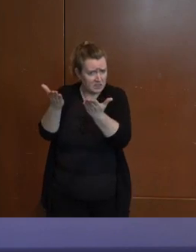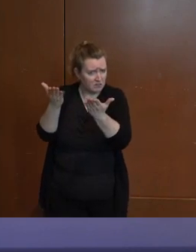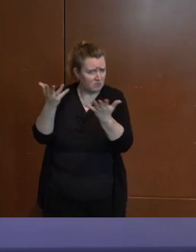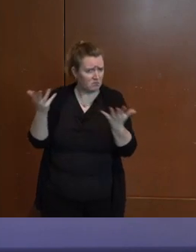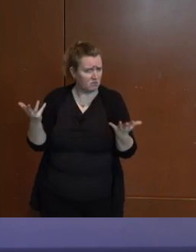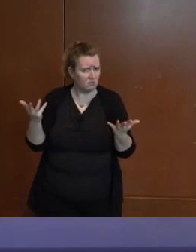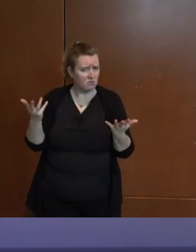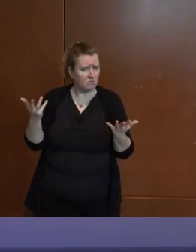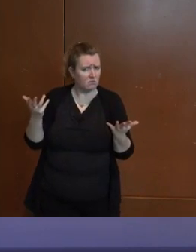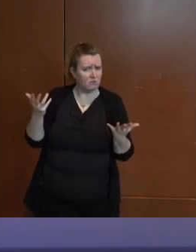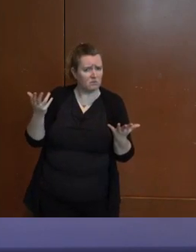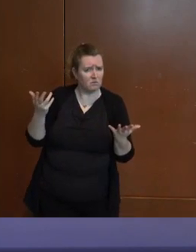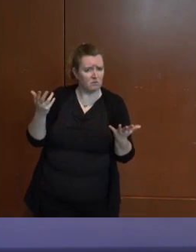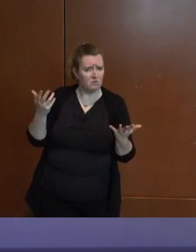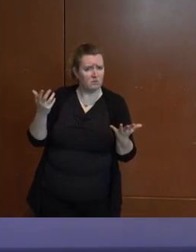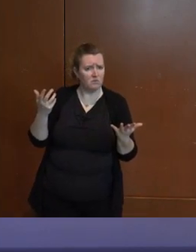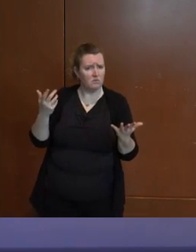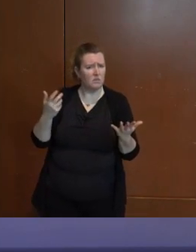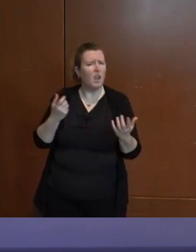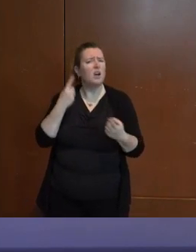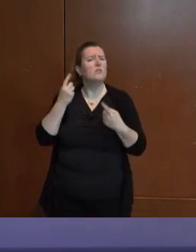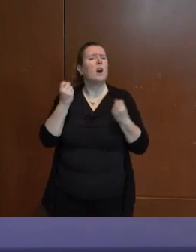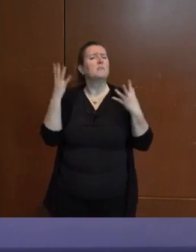file a challenge or file bracketing letters?